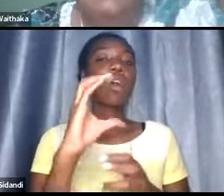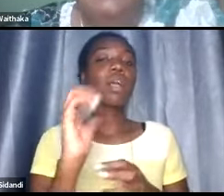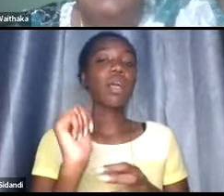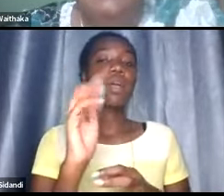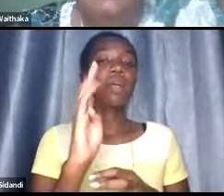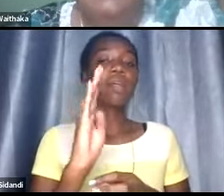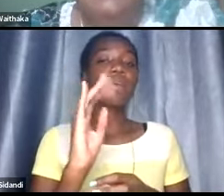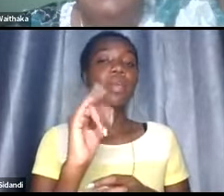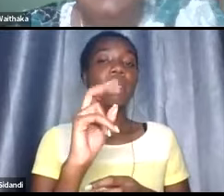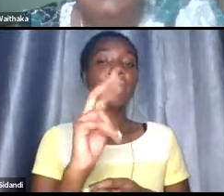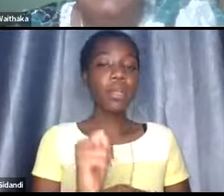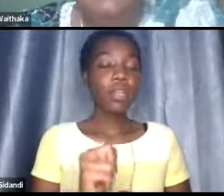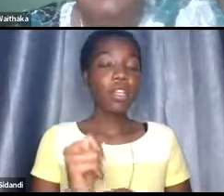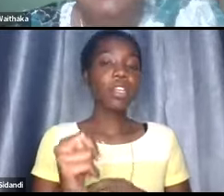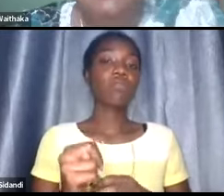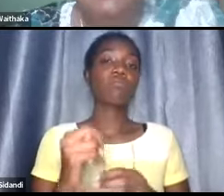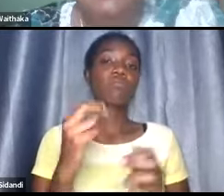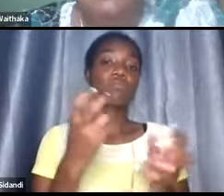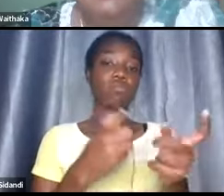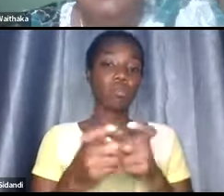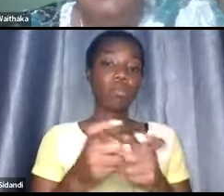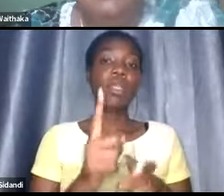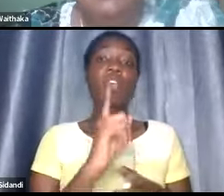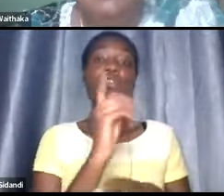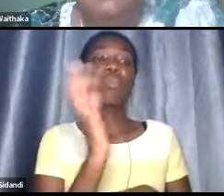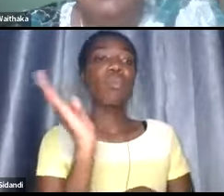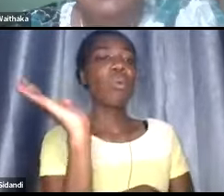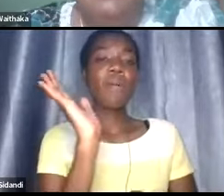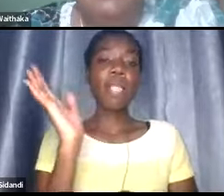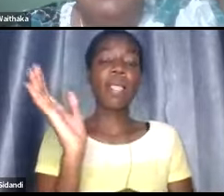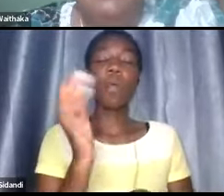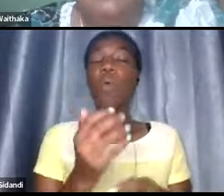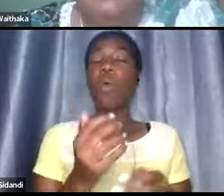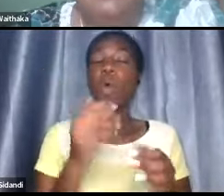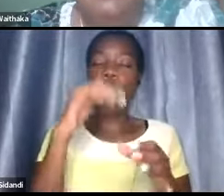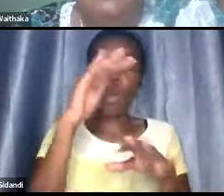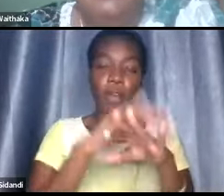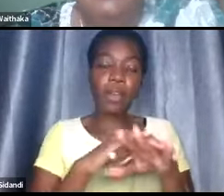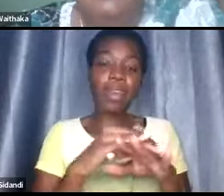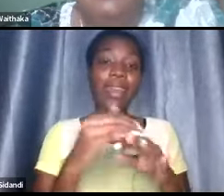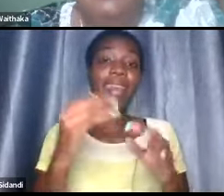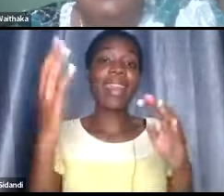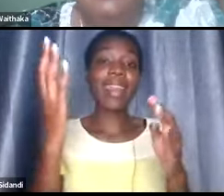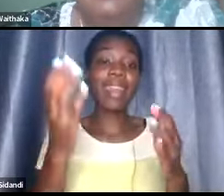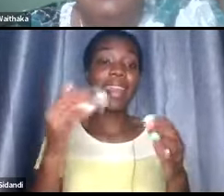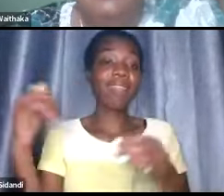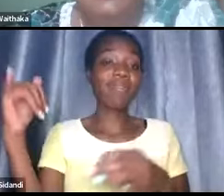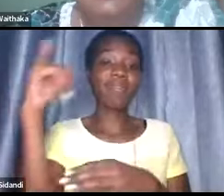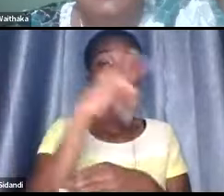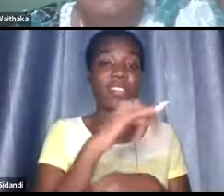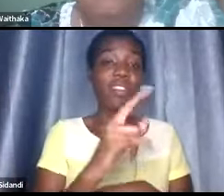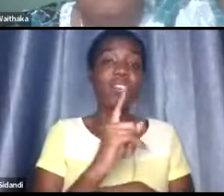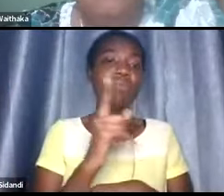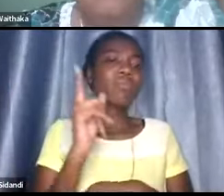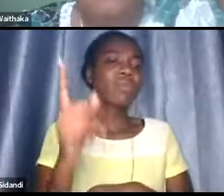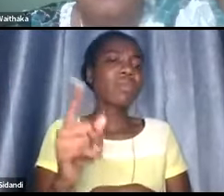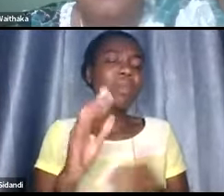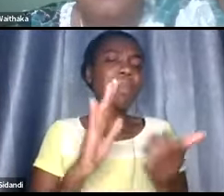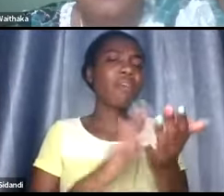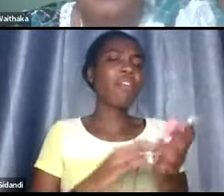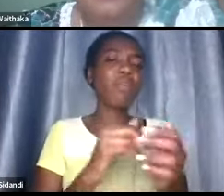on air. So despite being in one of the top national schools, he stopped performing. He's not ambitious in his studies. He